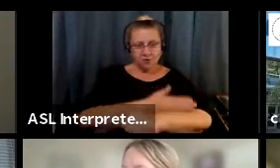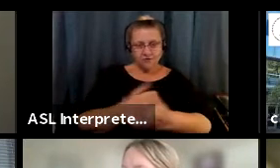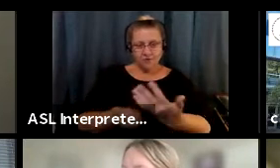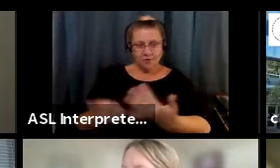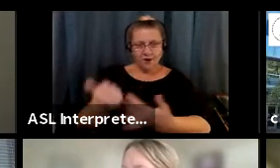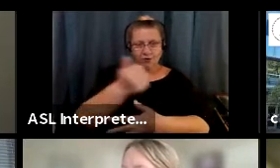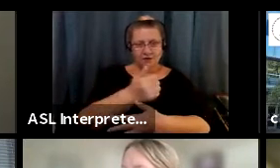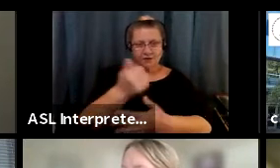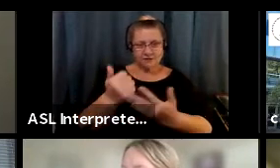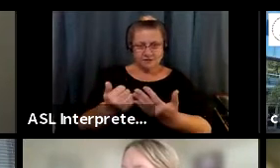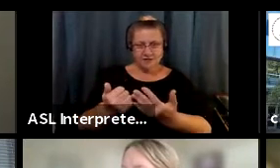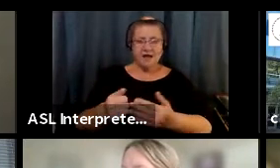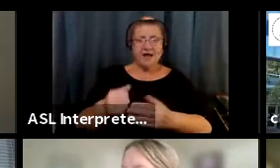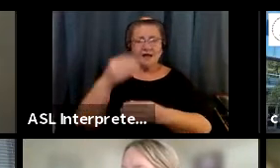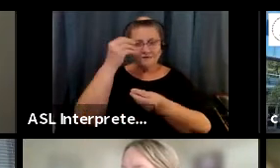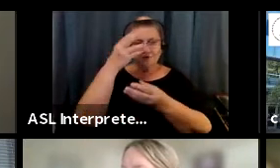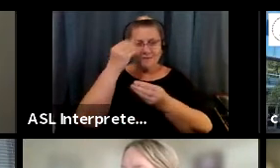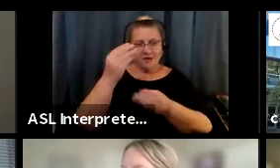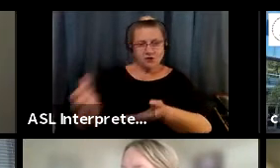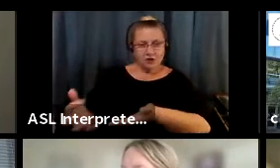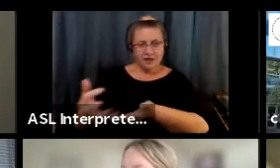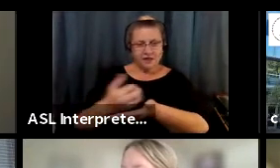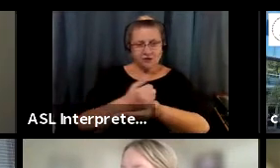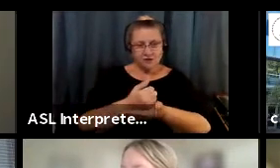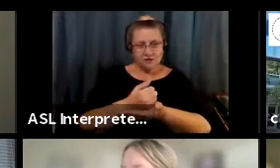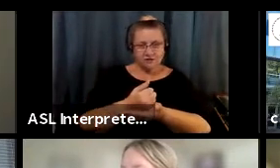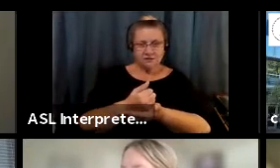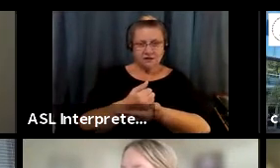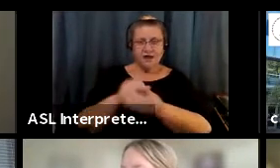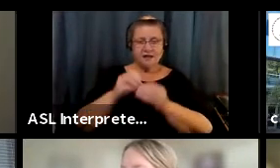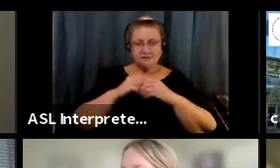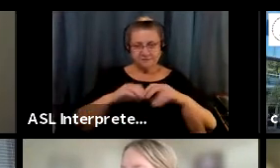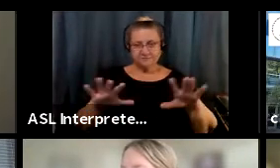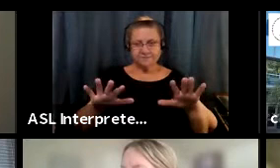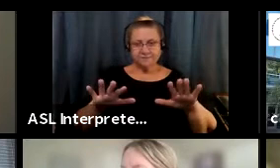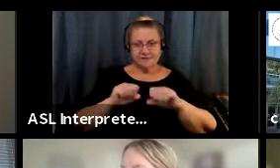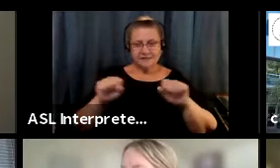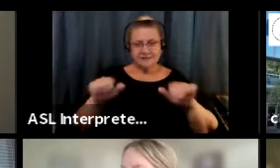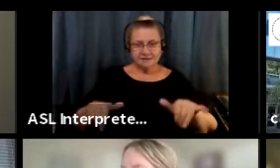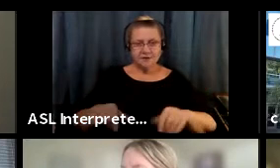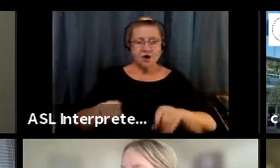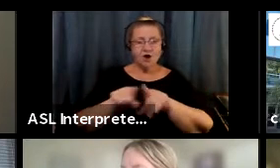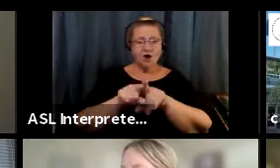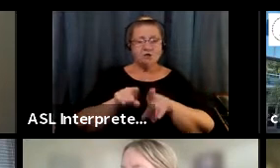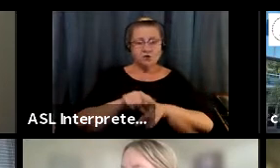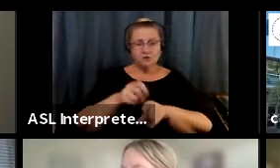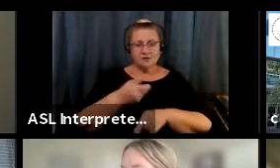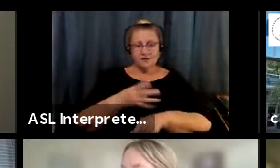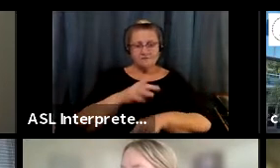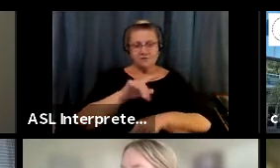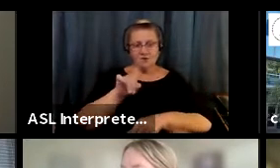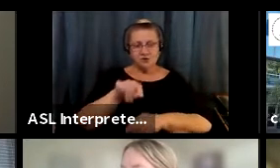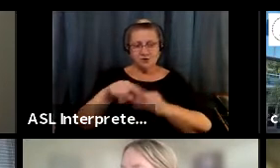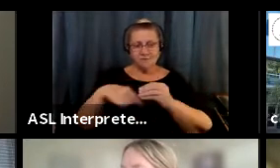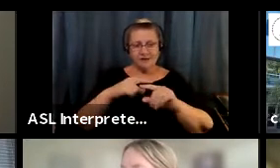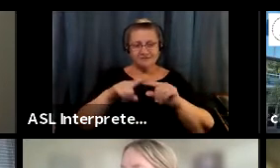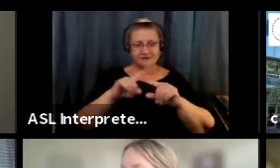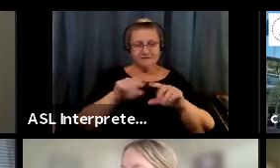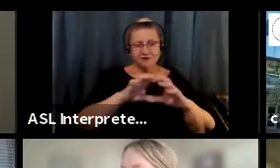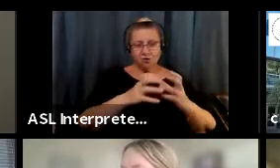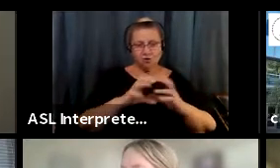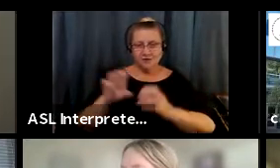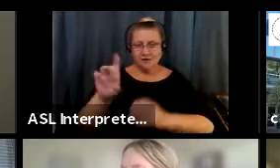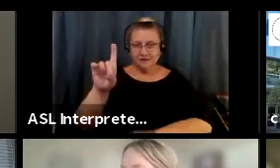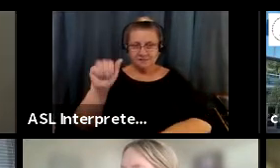reporting system. And there were a number of comments about specific groups, definitely the disability